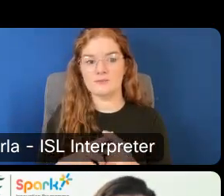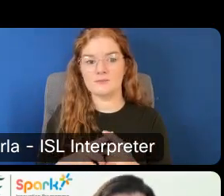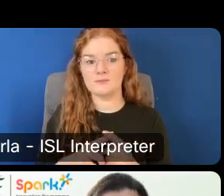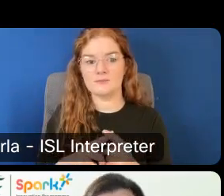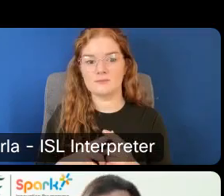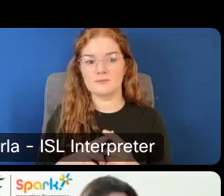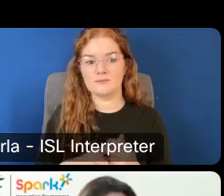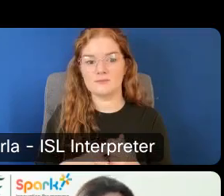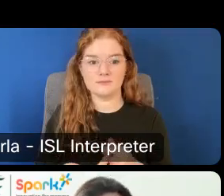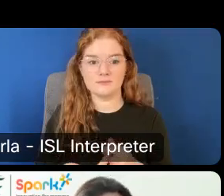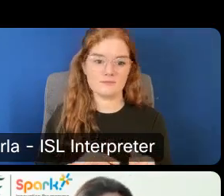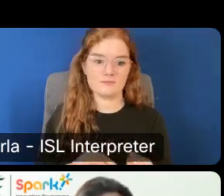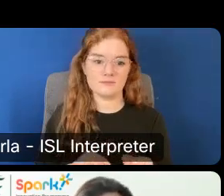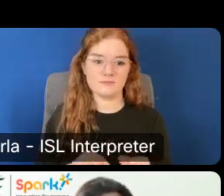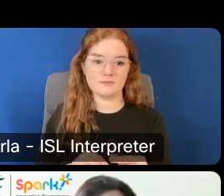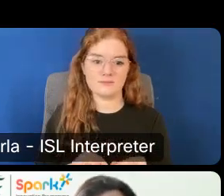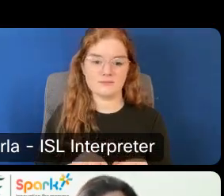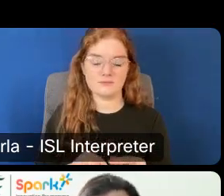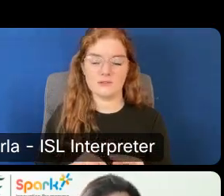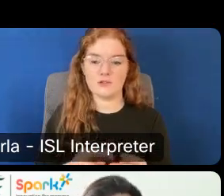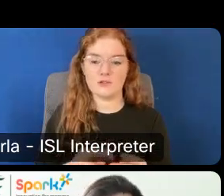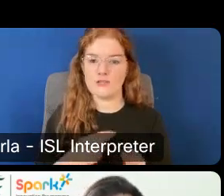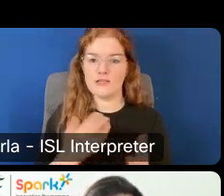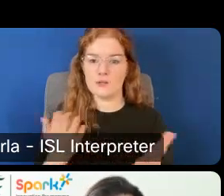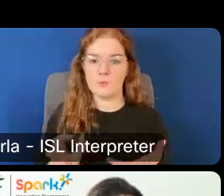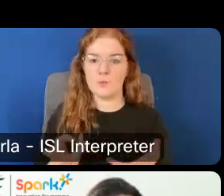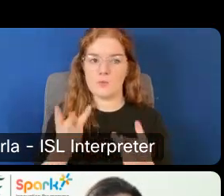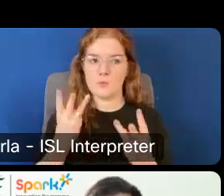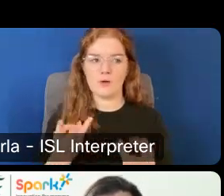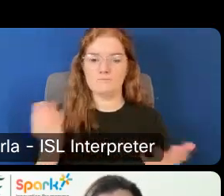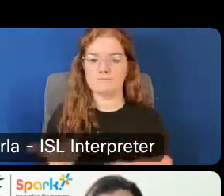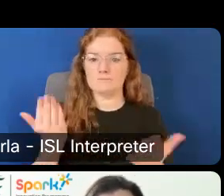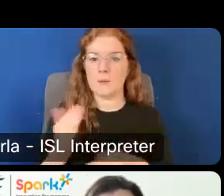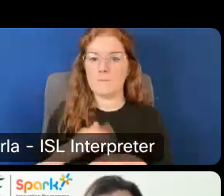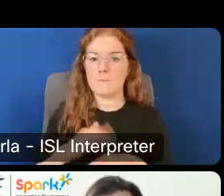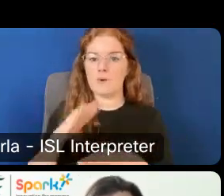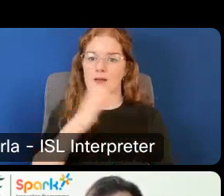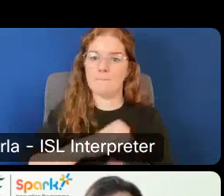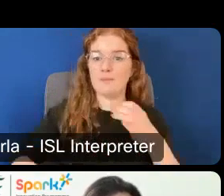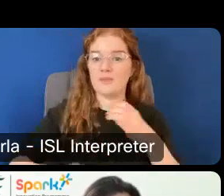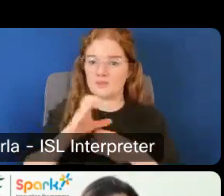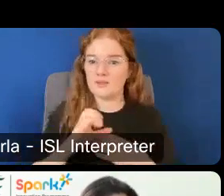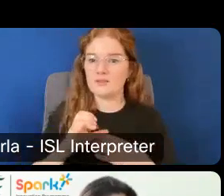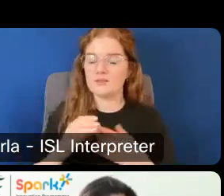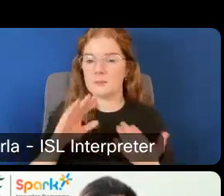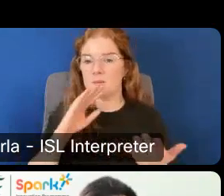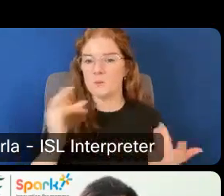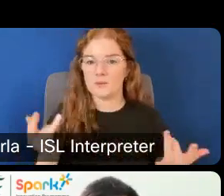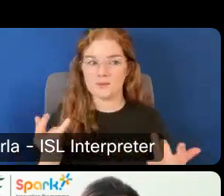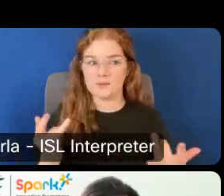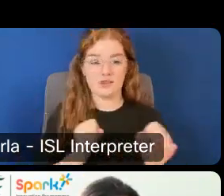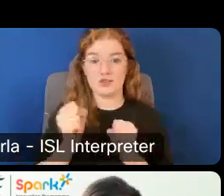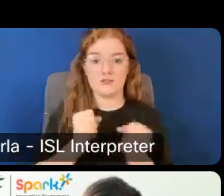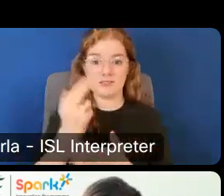Is really about building empathy. And what we mean by that is that the service designers